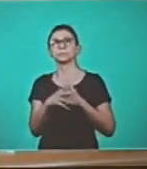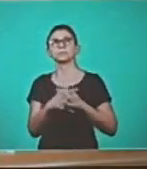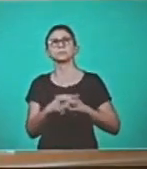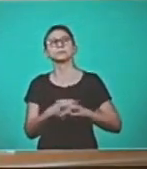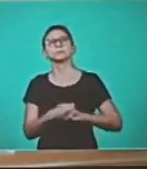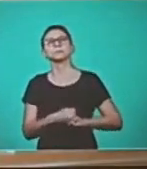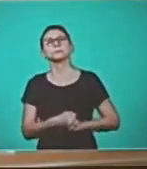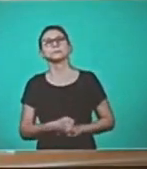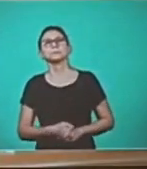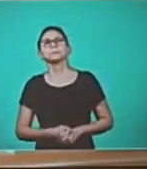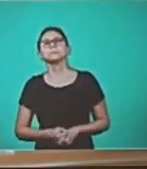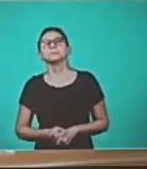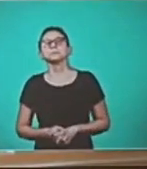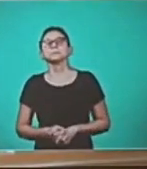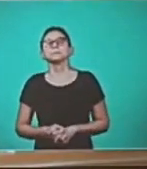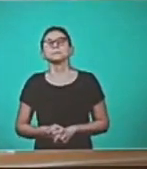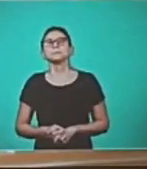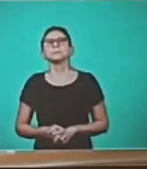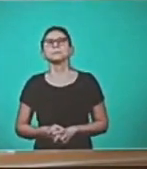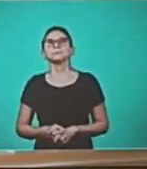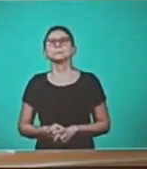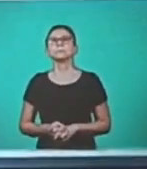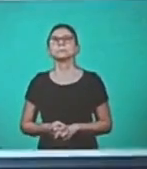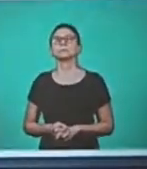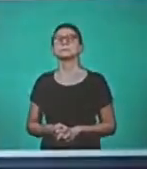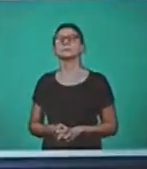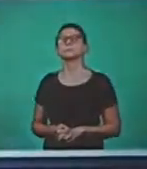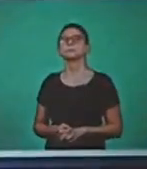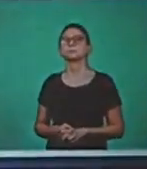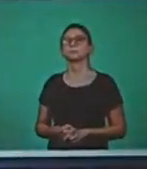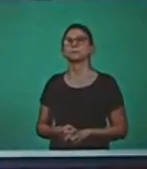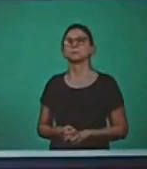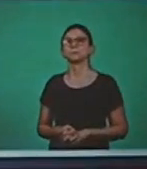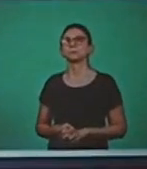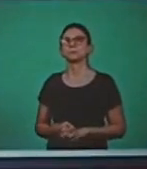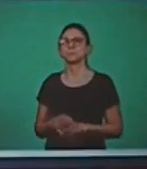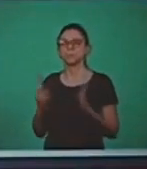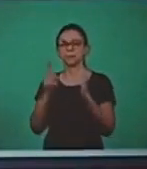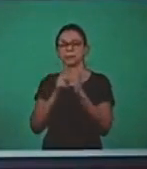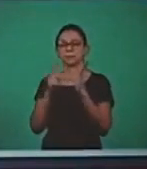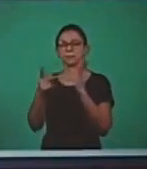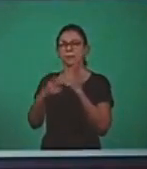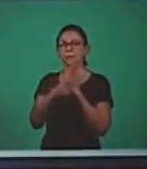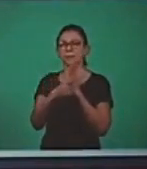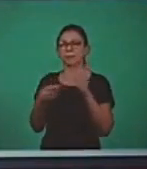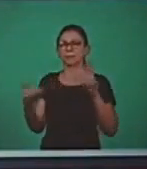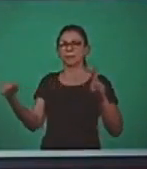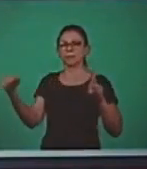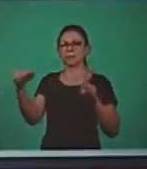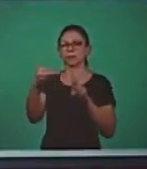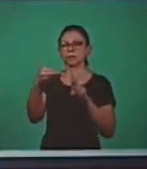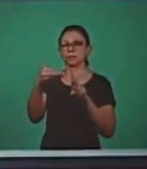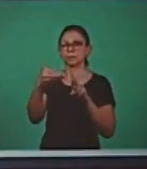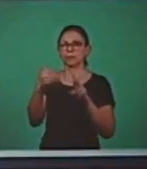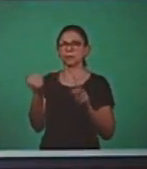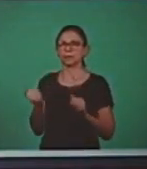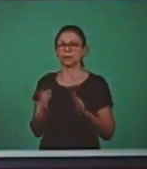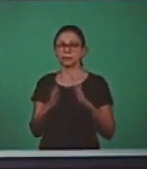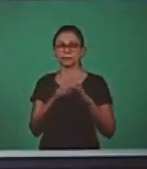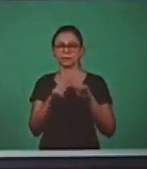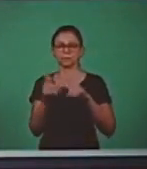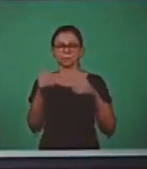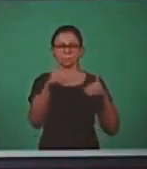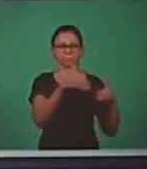third question is the following. Prophetically speaking, the parable refers to two-thirds church, and